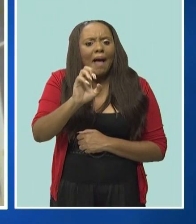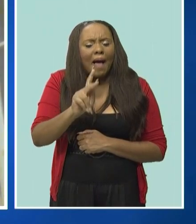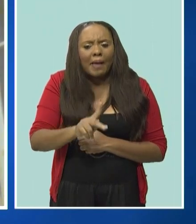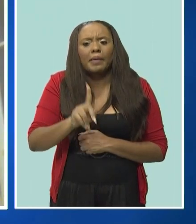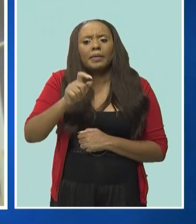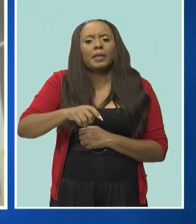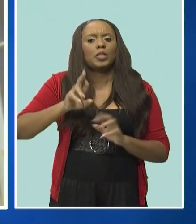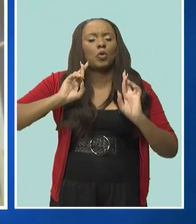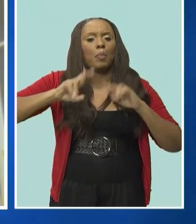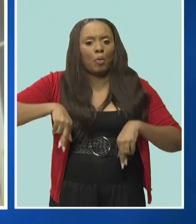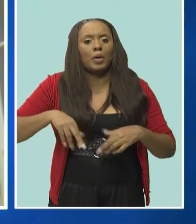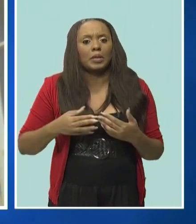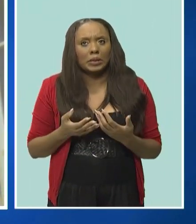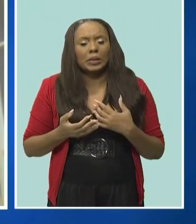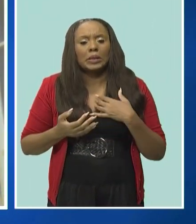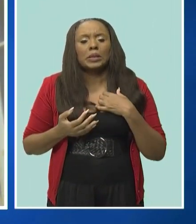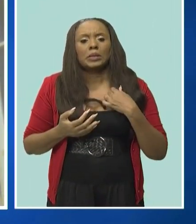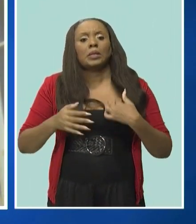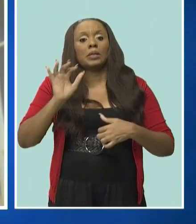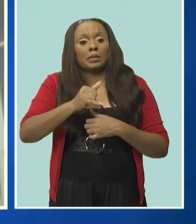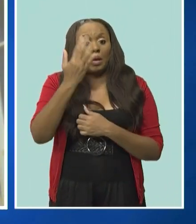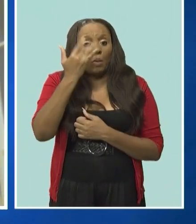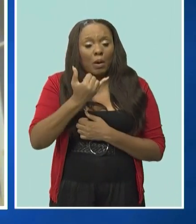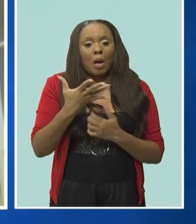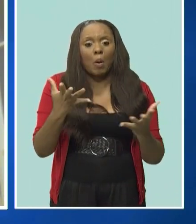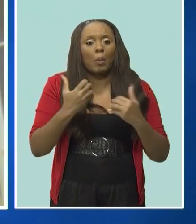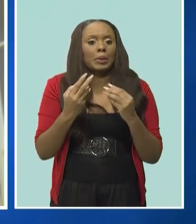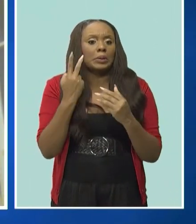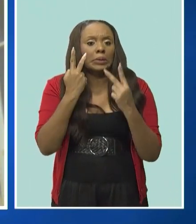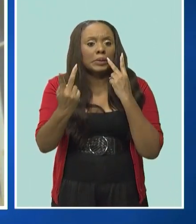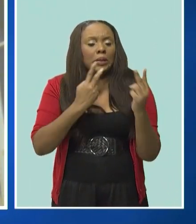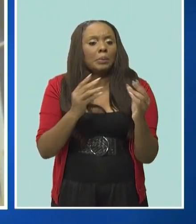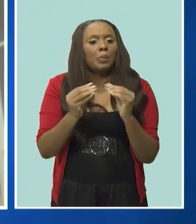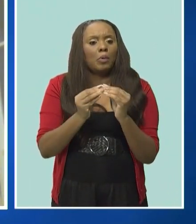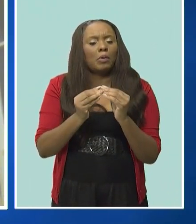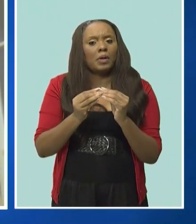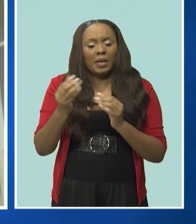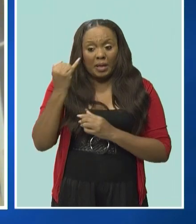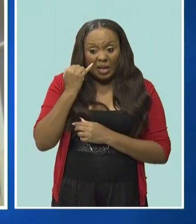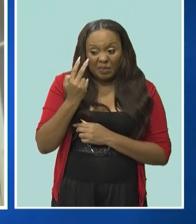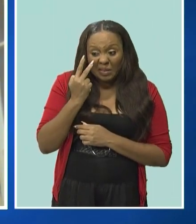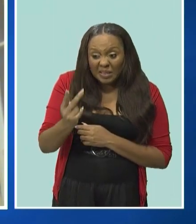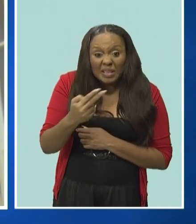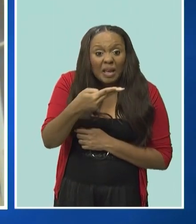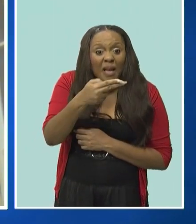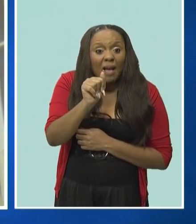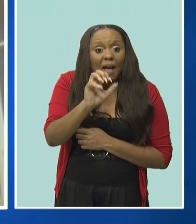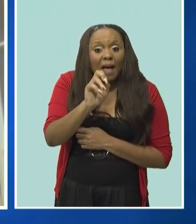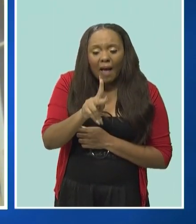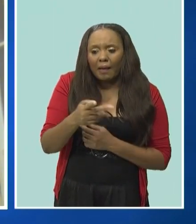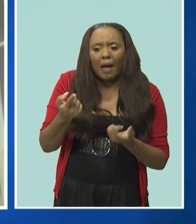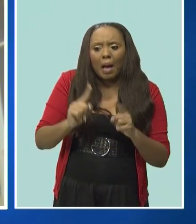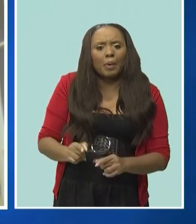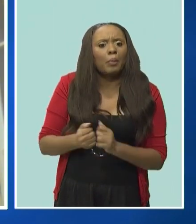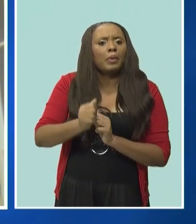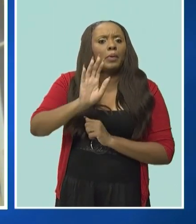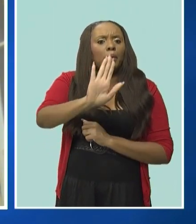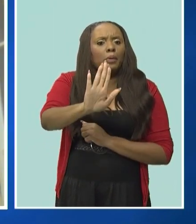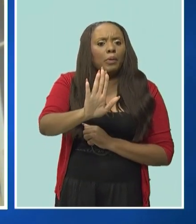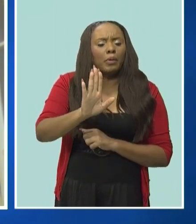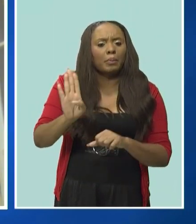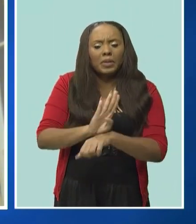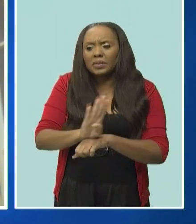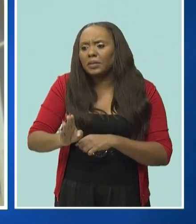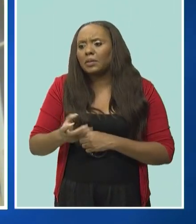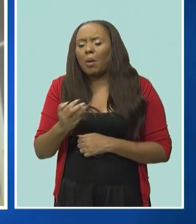of the things I would like to see involved going forward, that you must report cybersecurity breaches. And then from